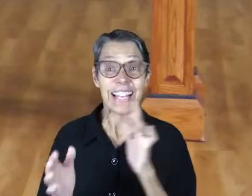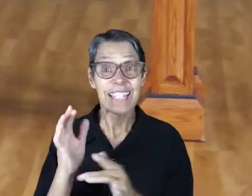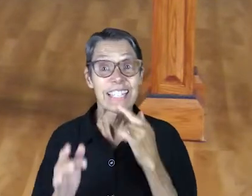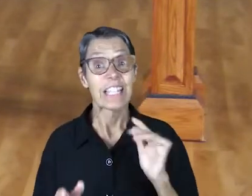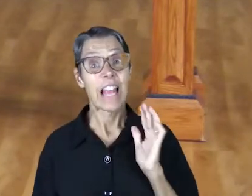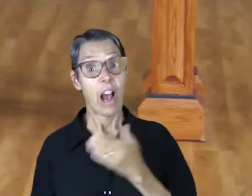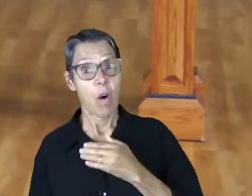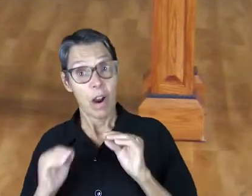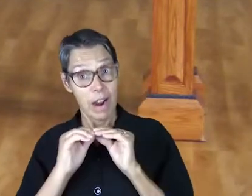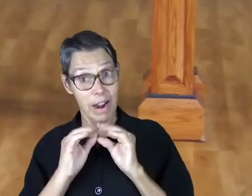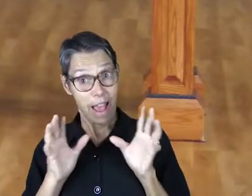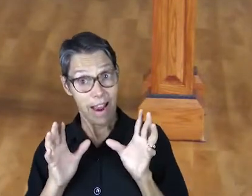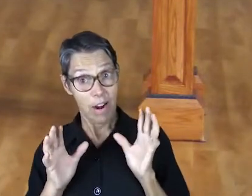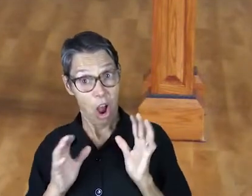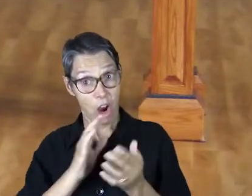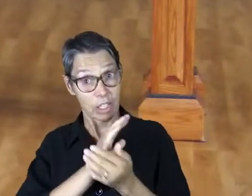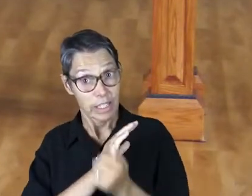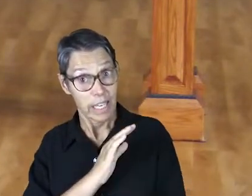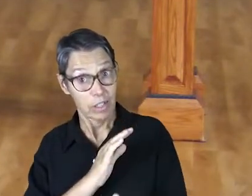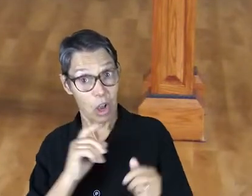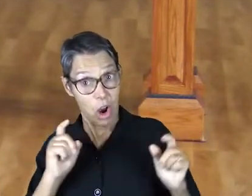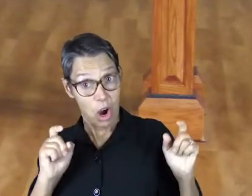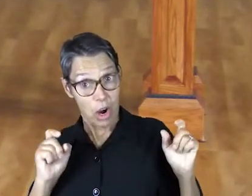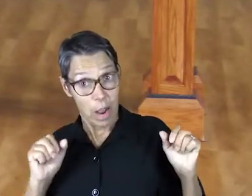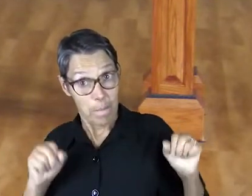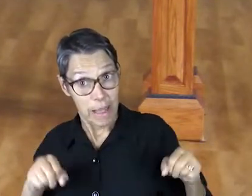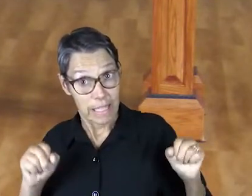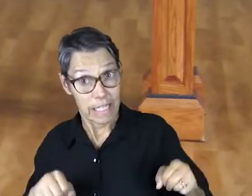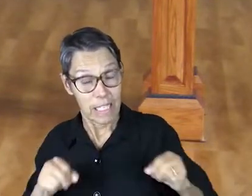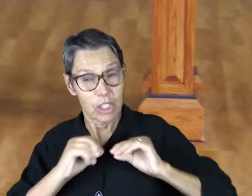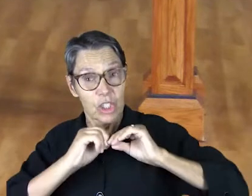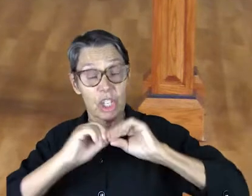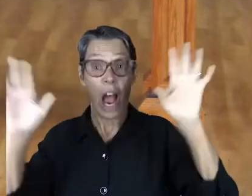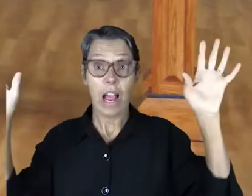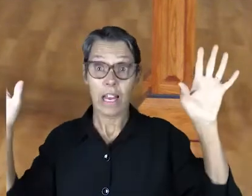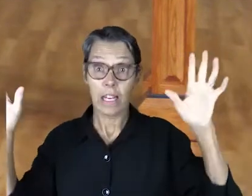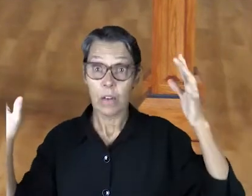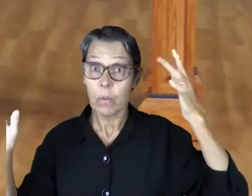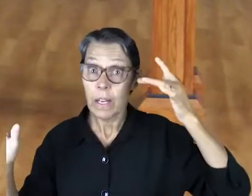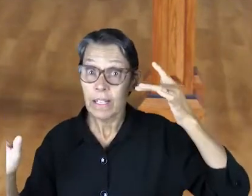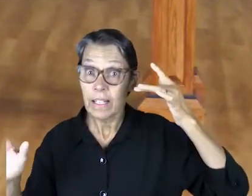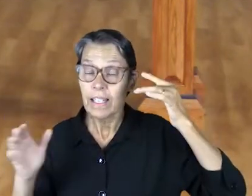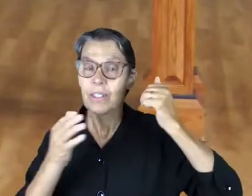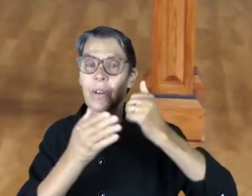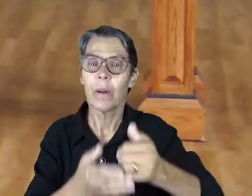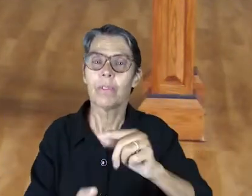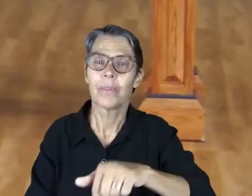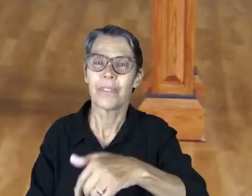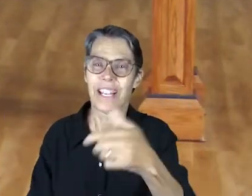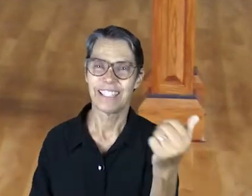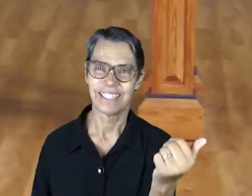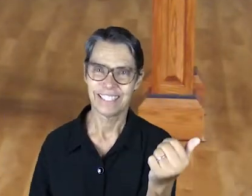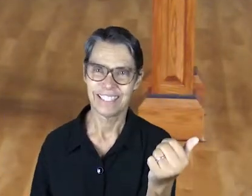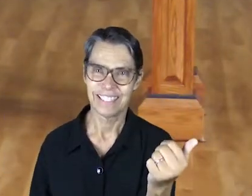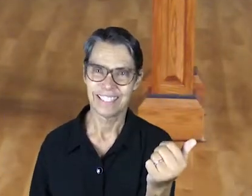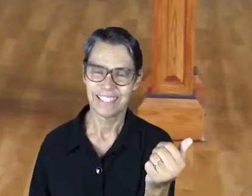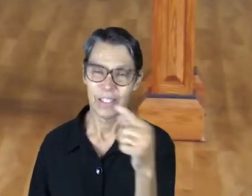Jesus is asking that we let our light shine so that someone else in greater need, perhaps,